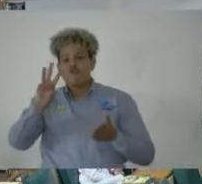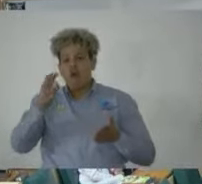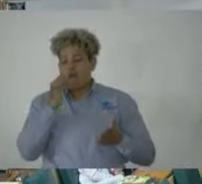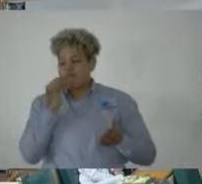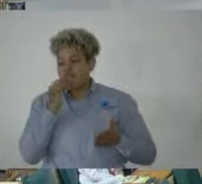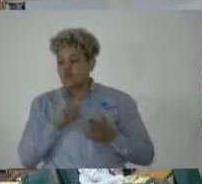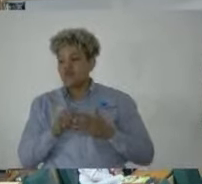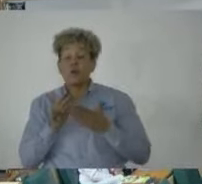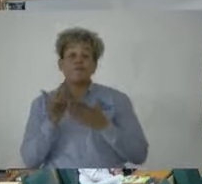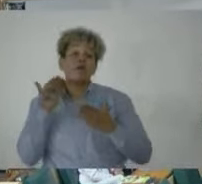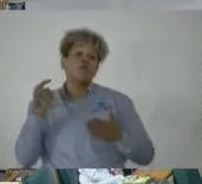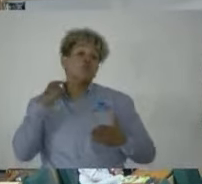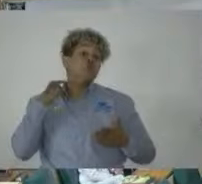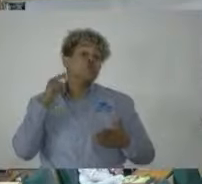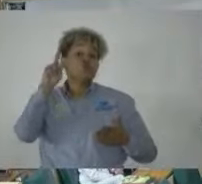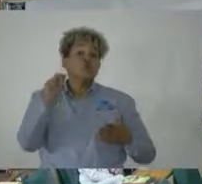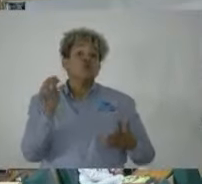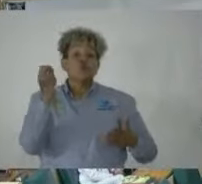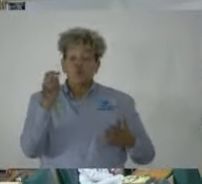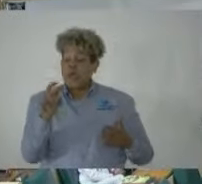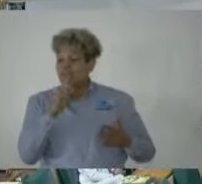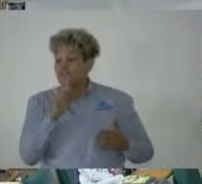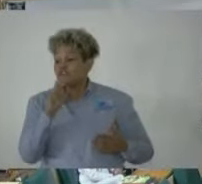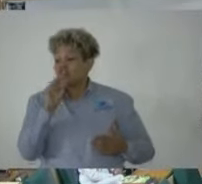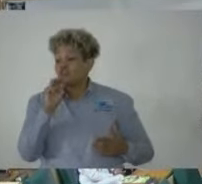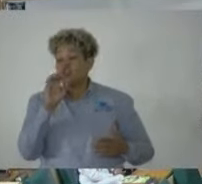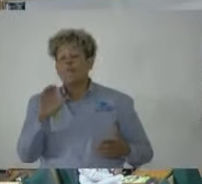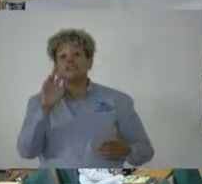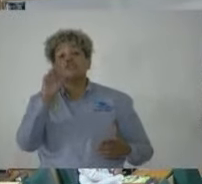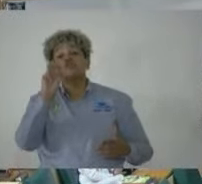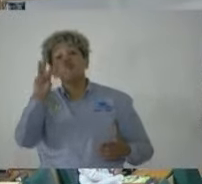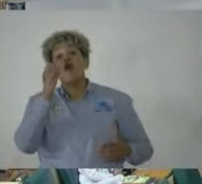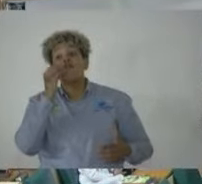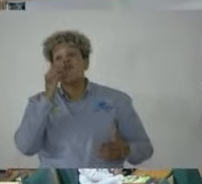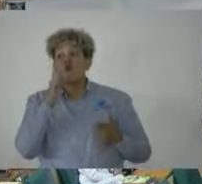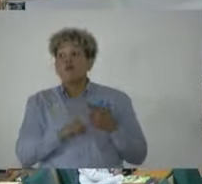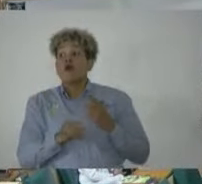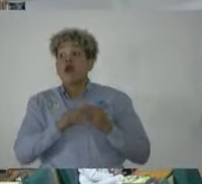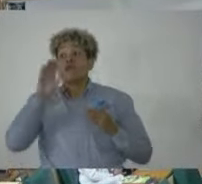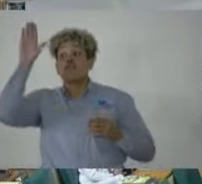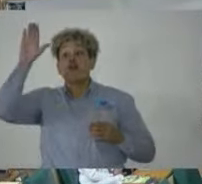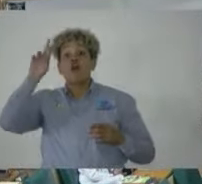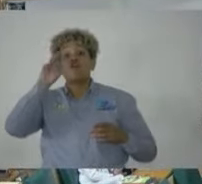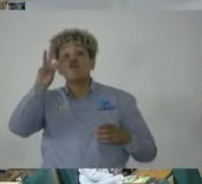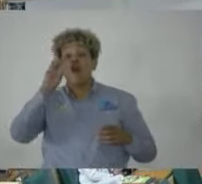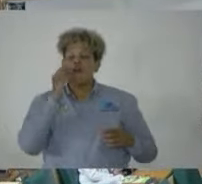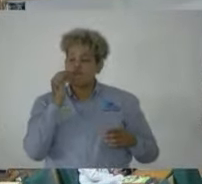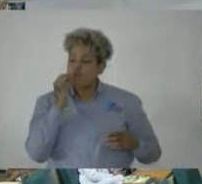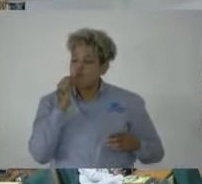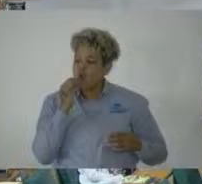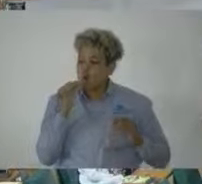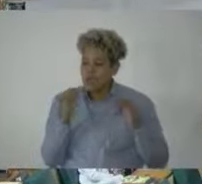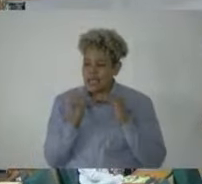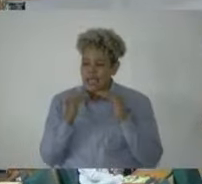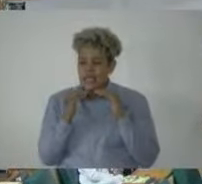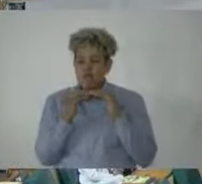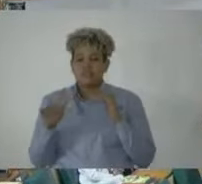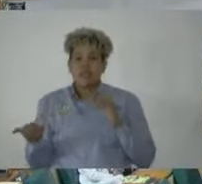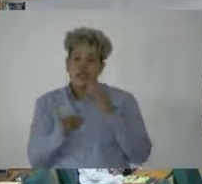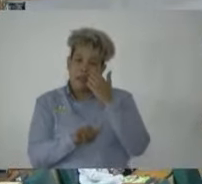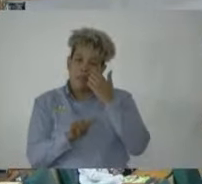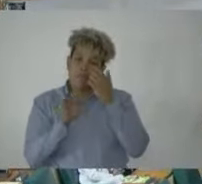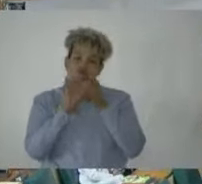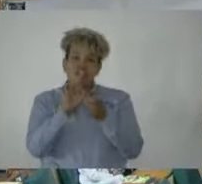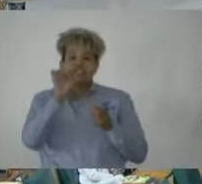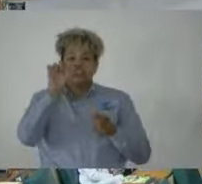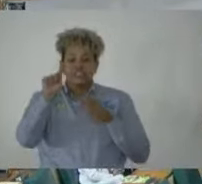to June of 2012, domestic raw foods and foreign raw foods were equally treated with respect to